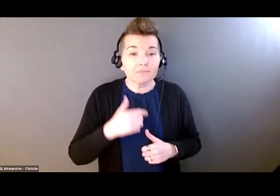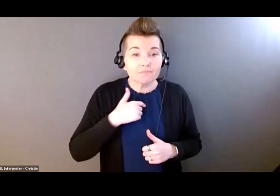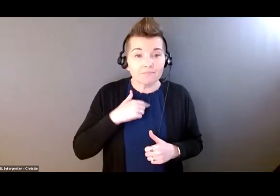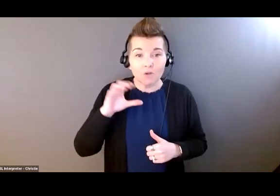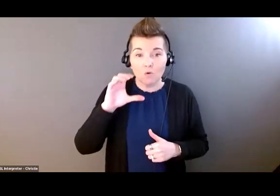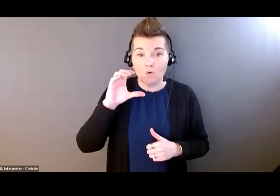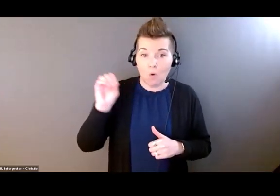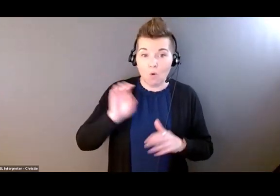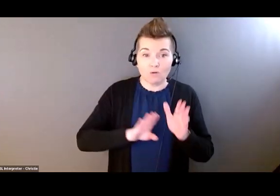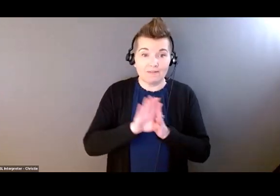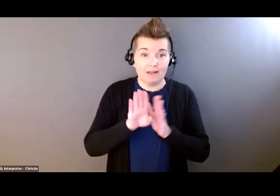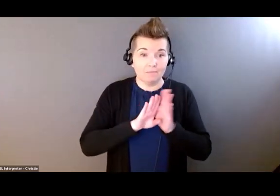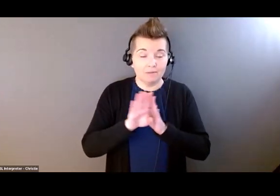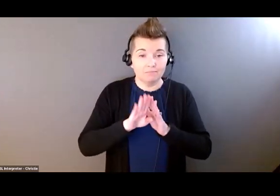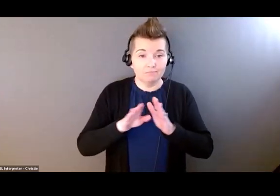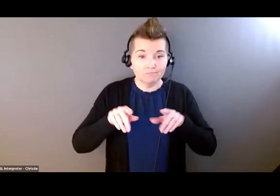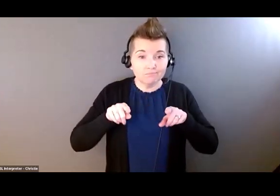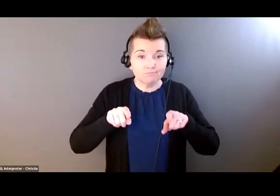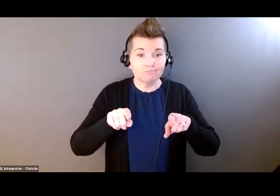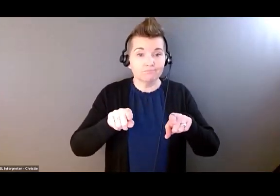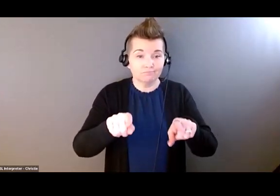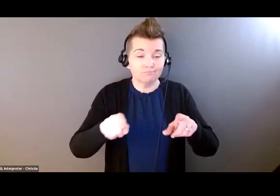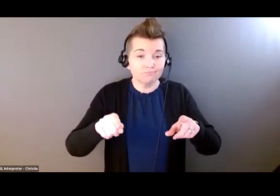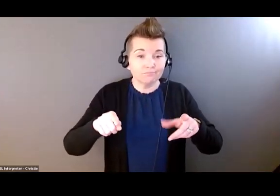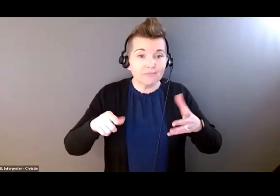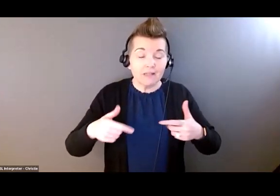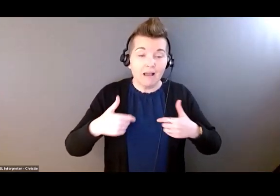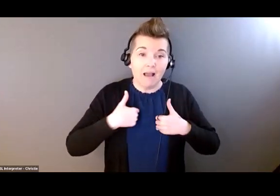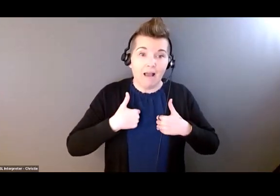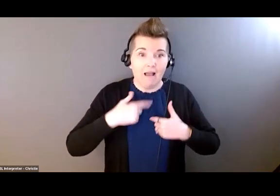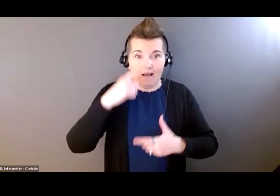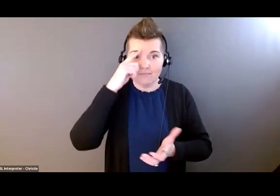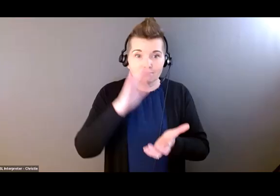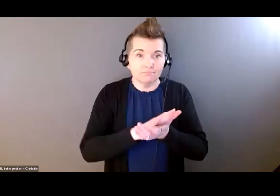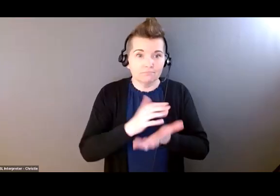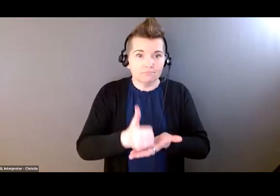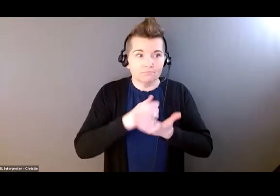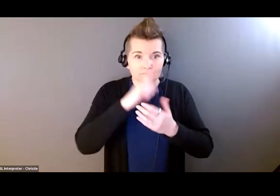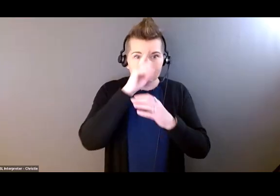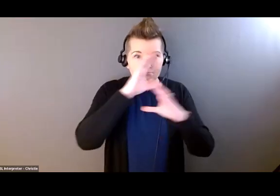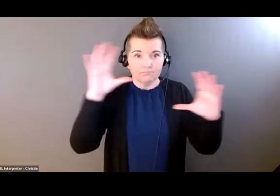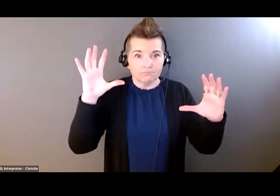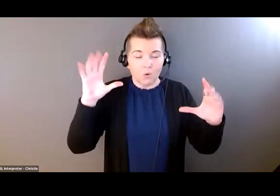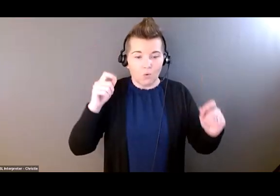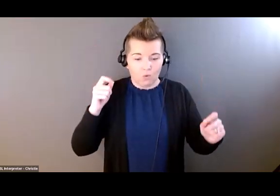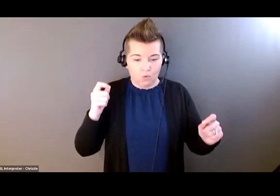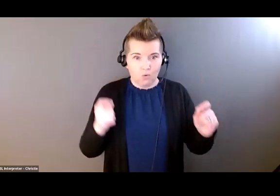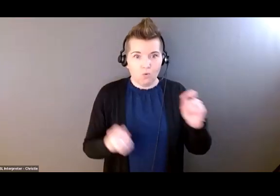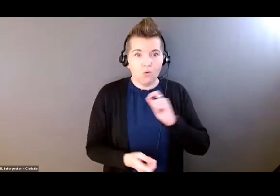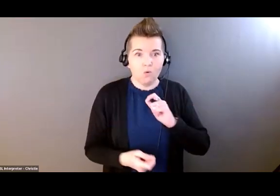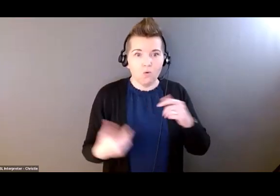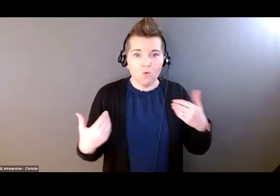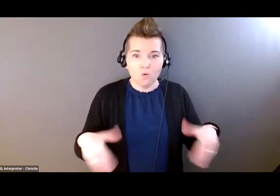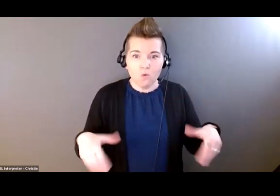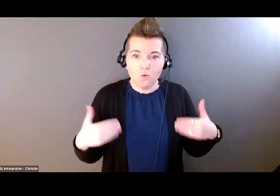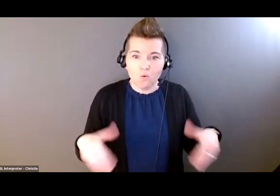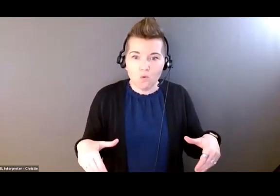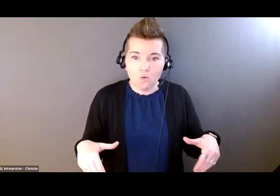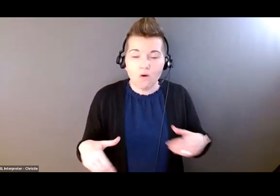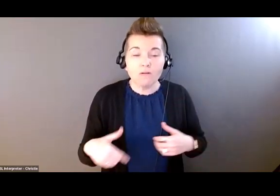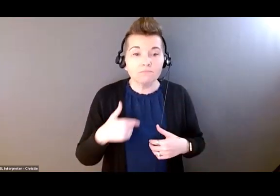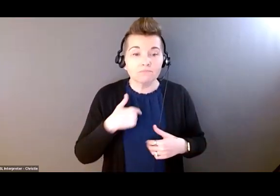talk a little bit about what my experience has been like in co-developing. So for me, it has been a truly transformative